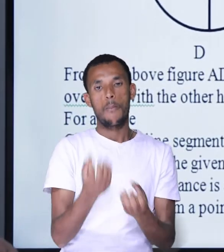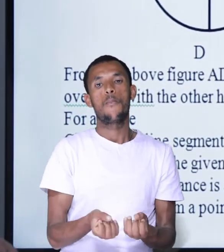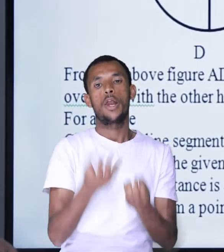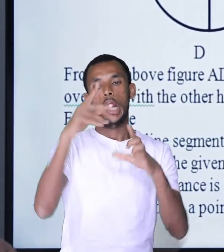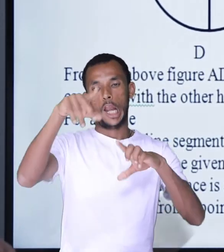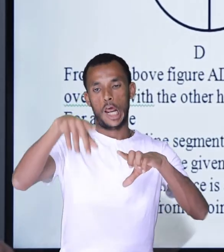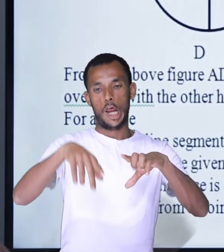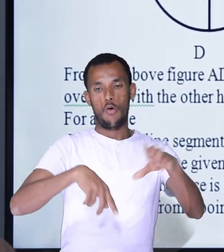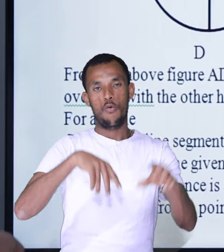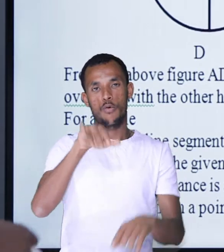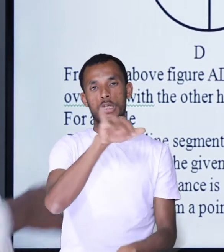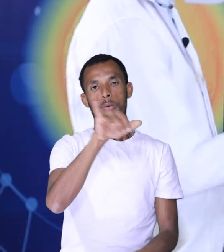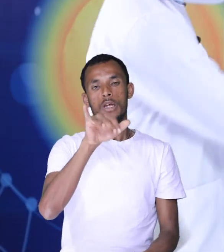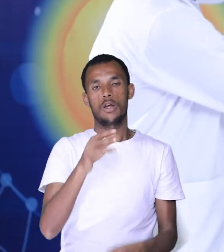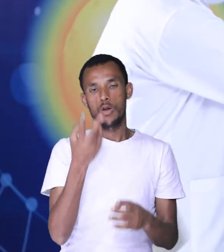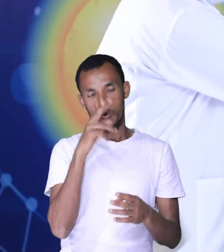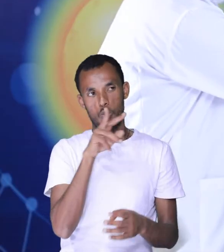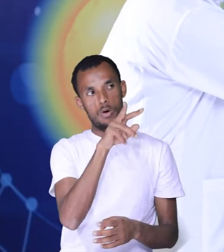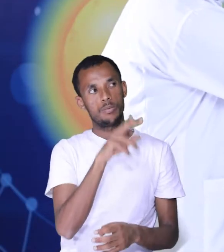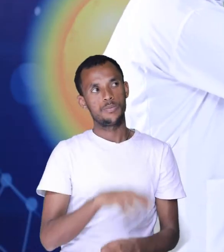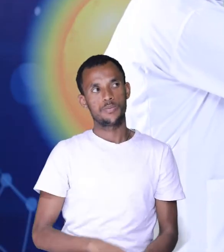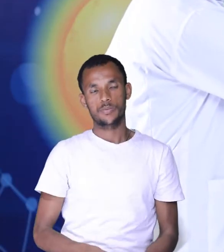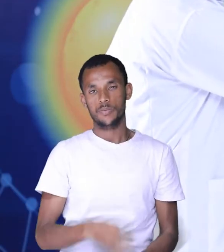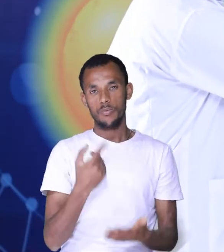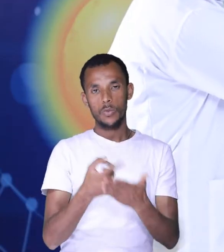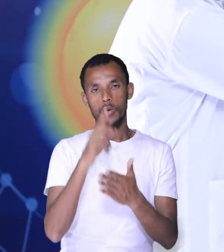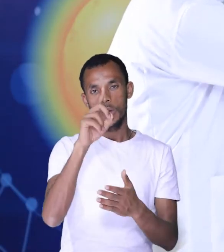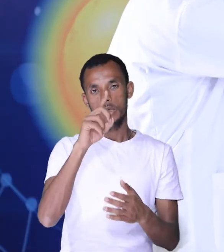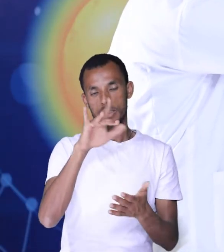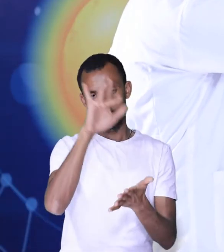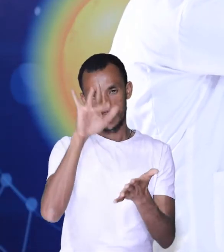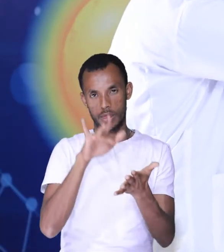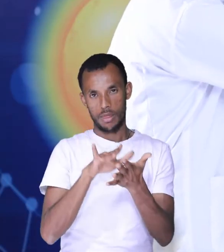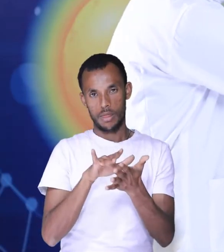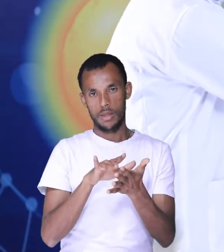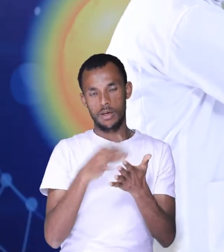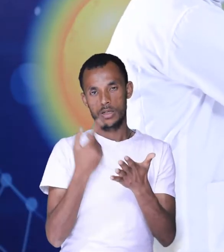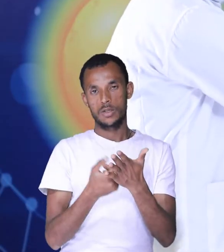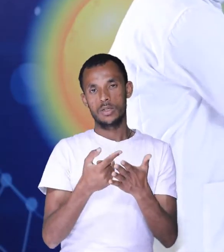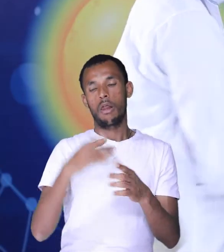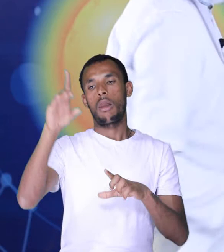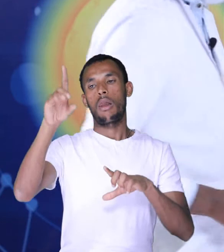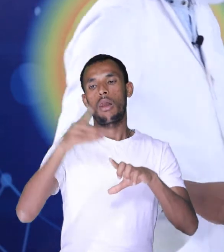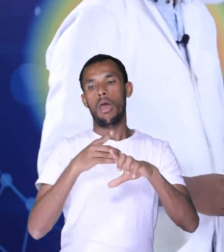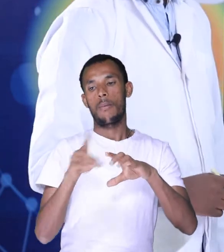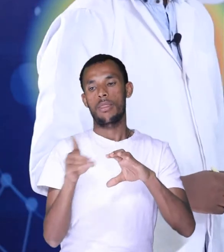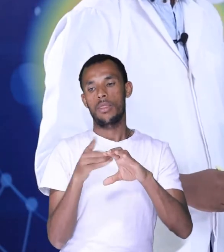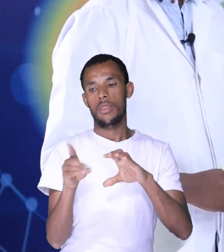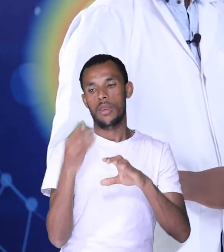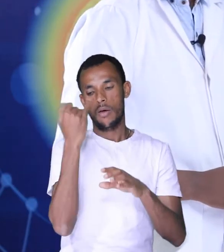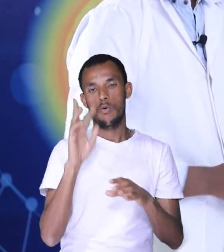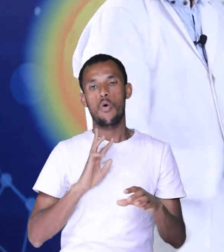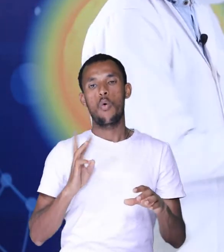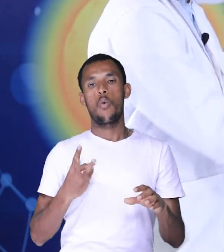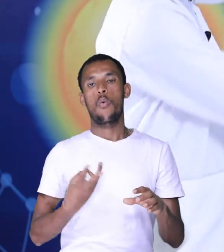of symmetry. Let's look here. This one is the center. This one is the diameter. If